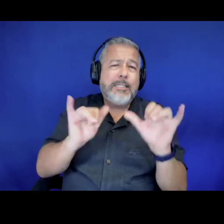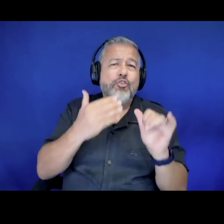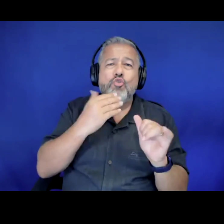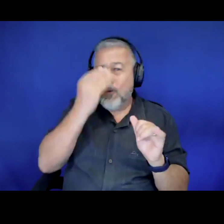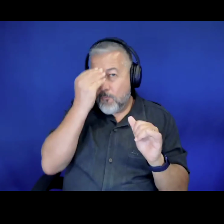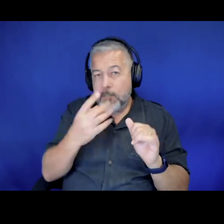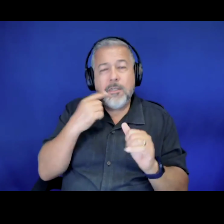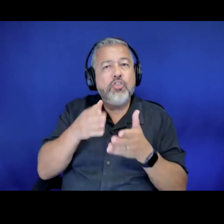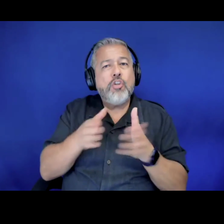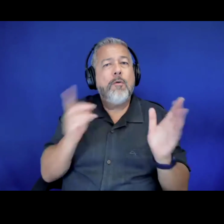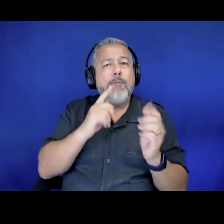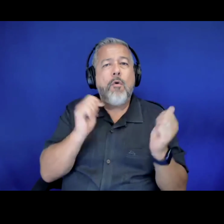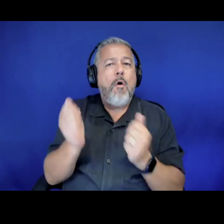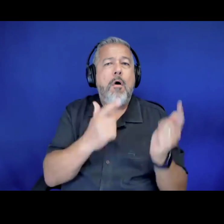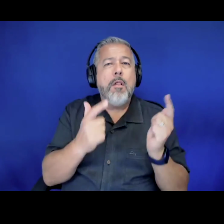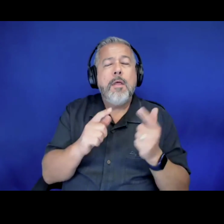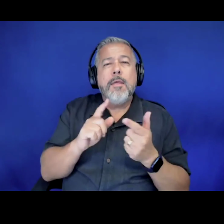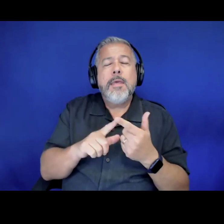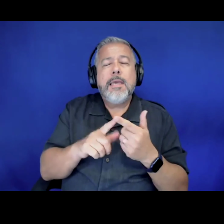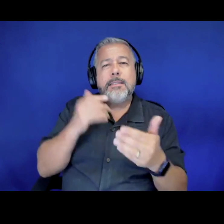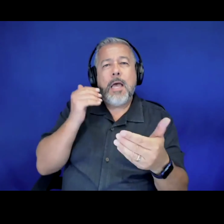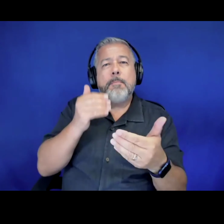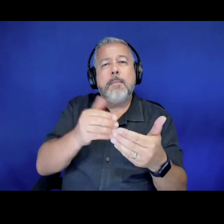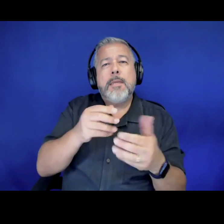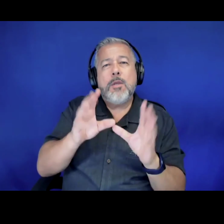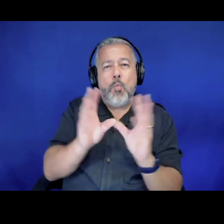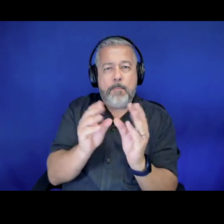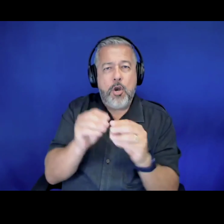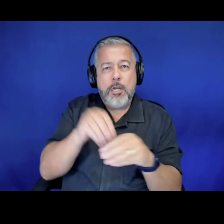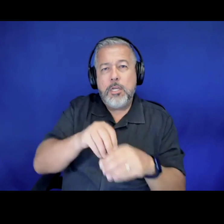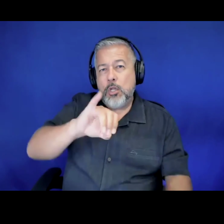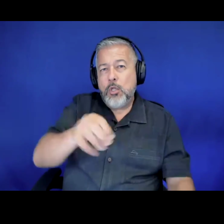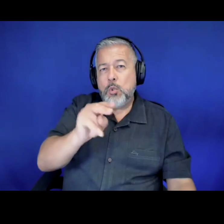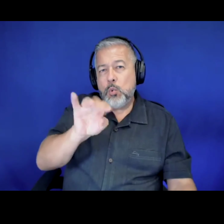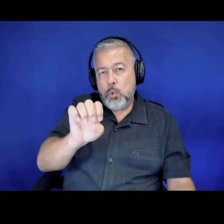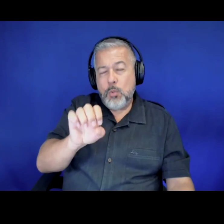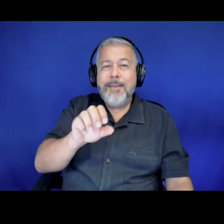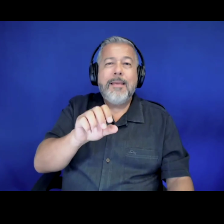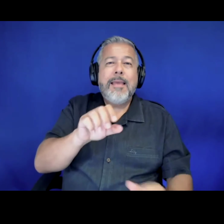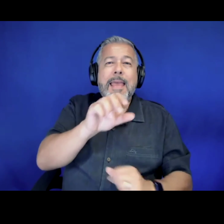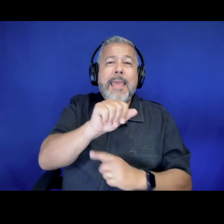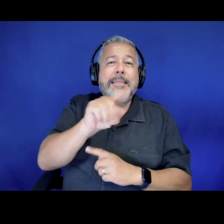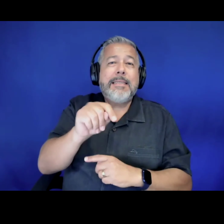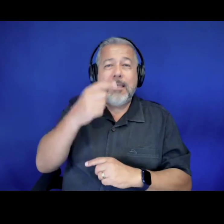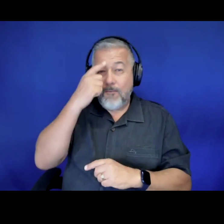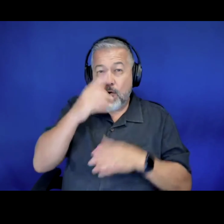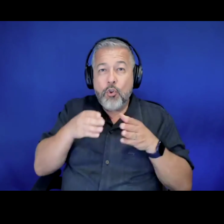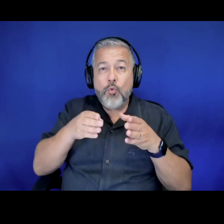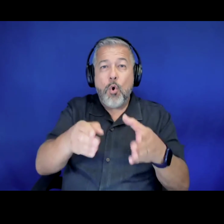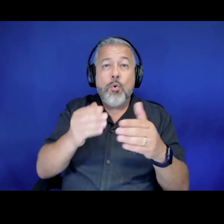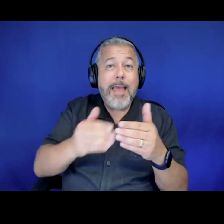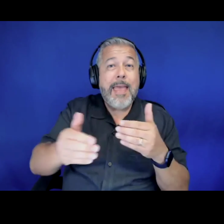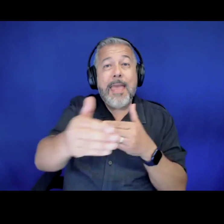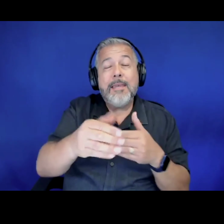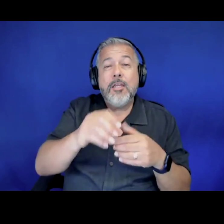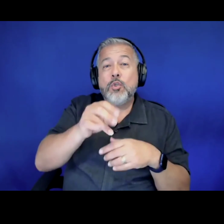general. It's an upcoming webinar in June, Your Future, Your Tools, AT for the Road Ahead, June 12th. It'll be at